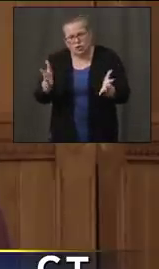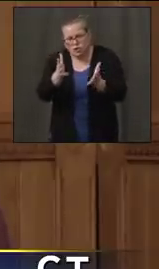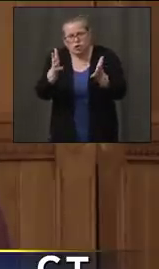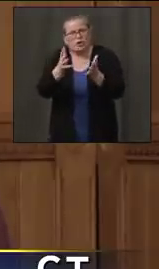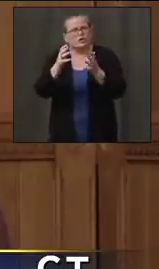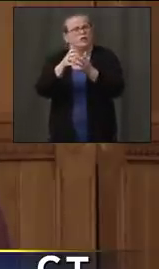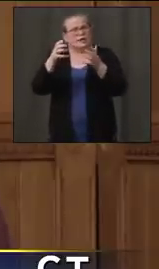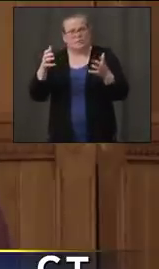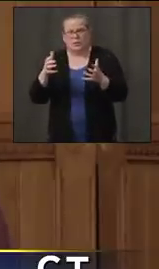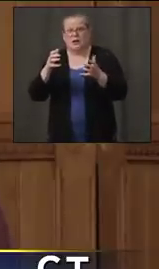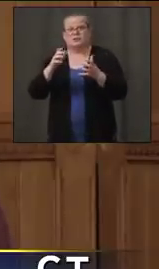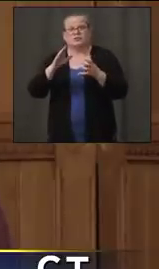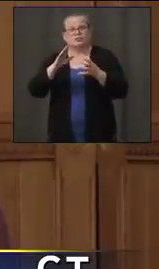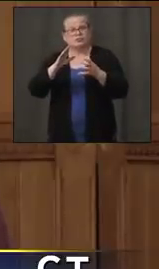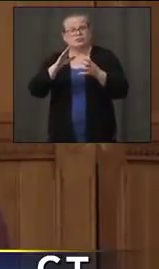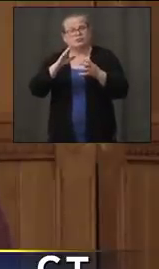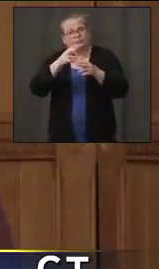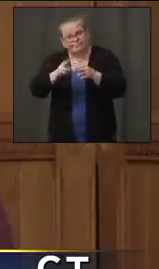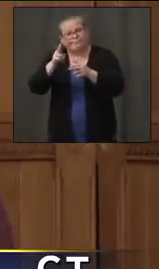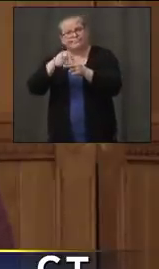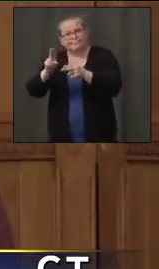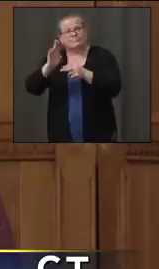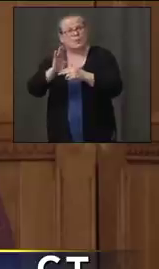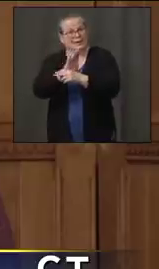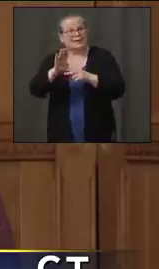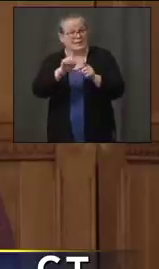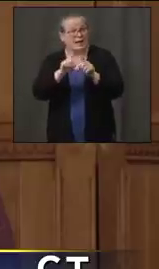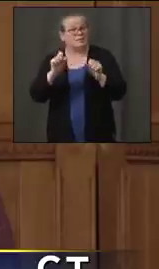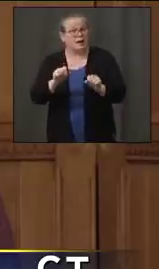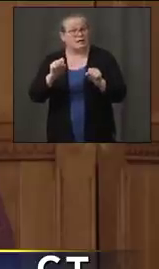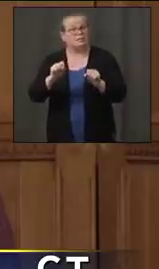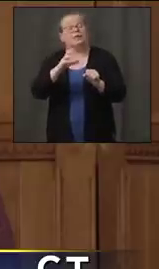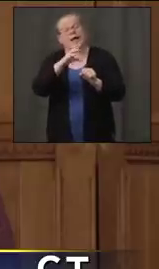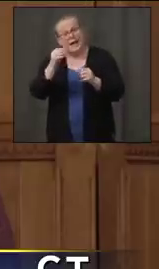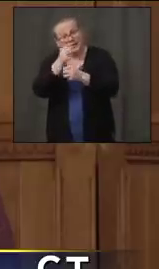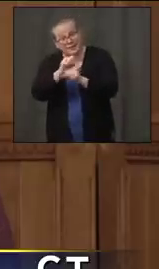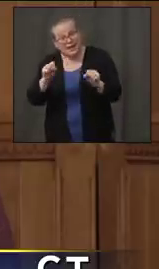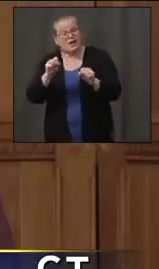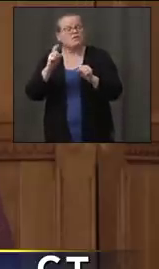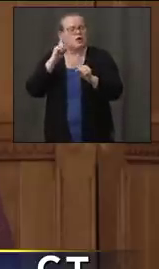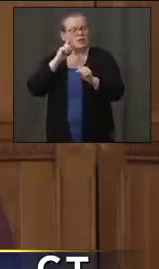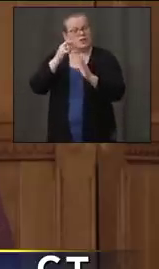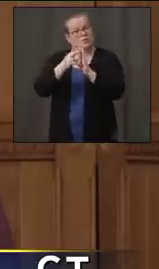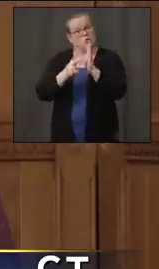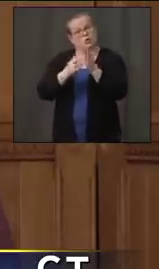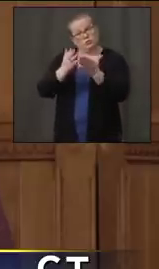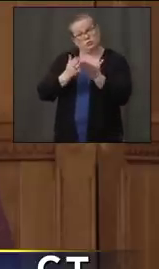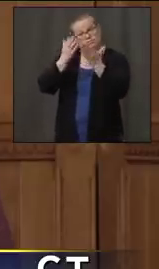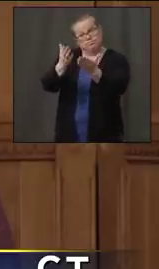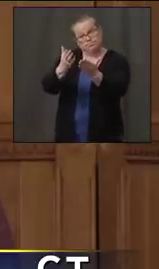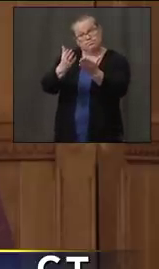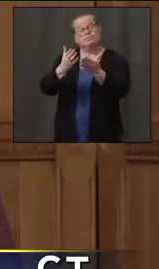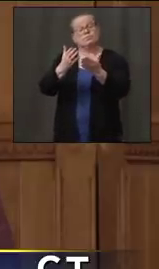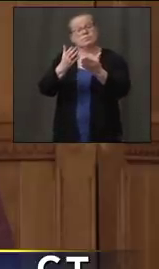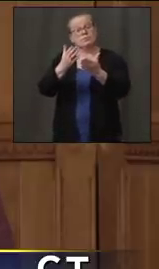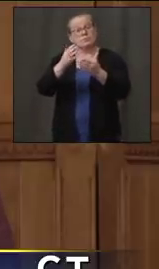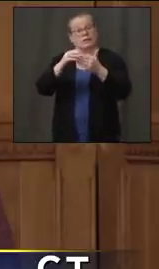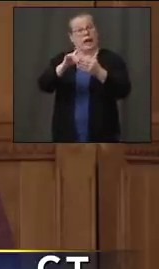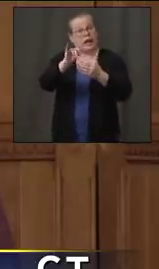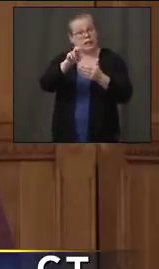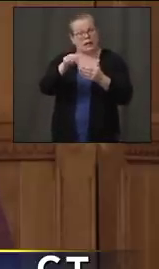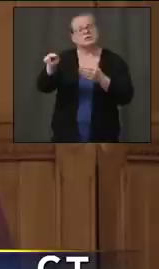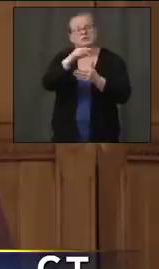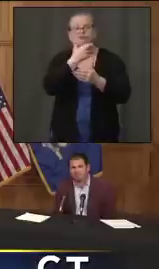business as possible and as safe. But I think restaurants will be able to comply with the rules that we put forth. And again, we did it in consultation with them and